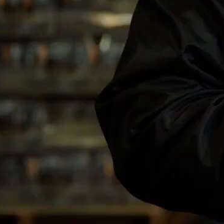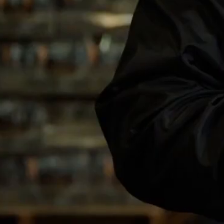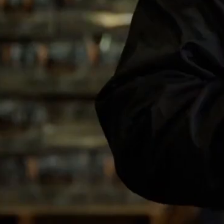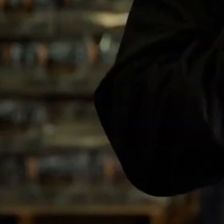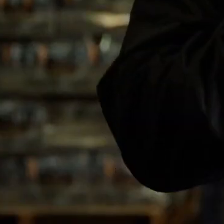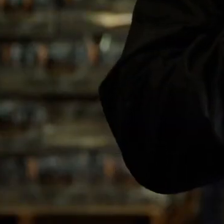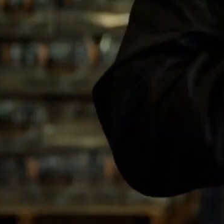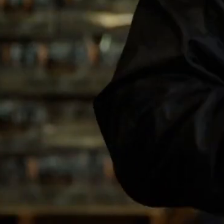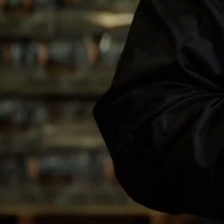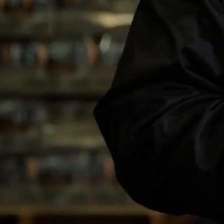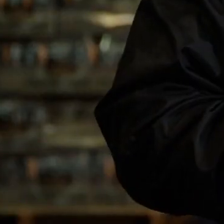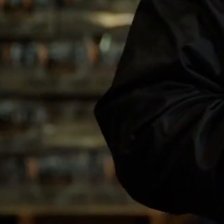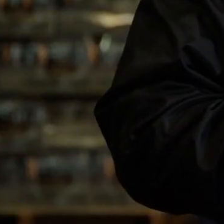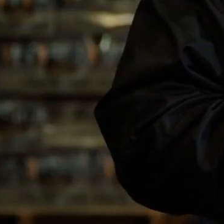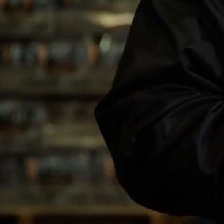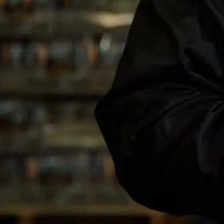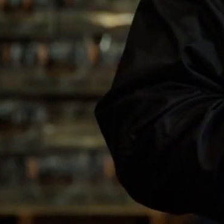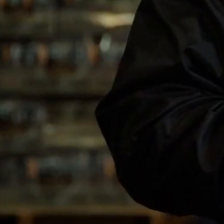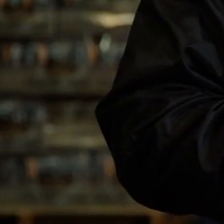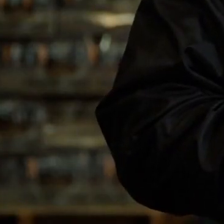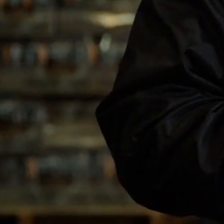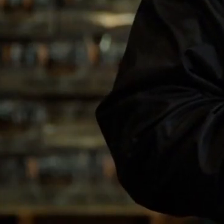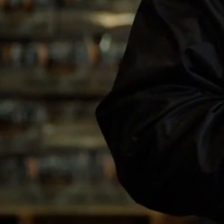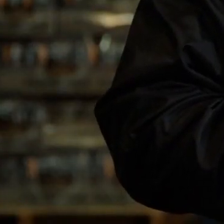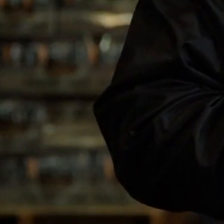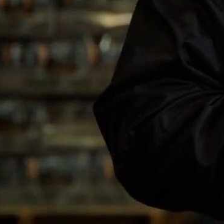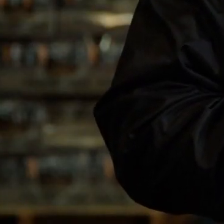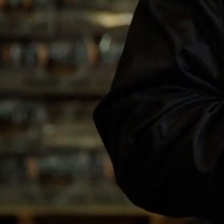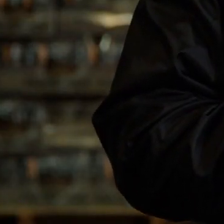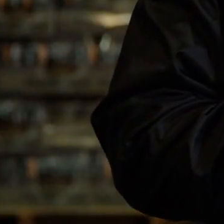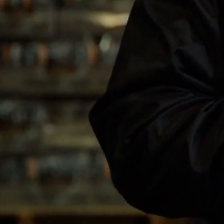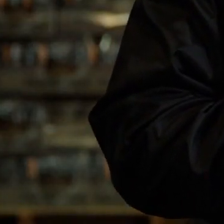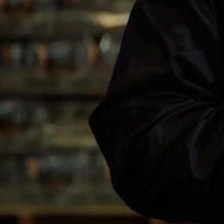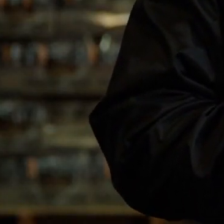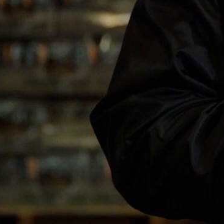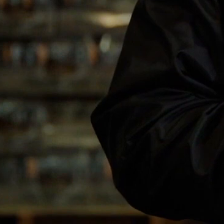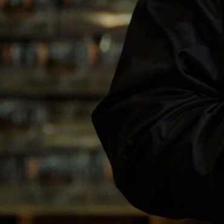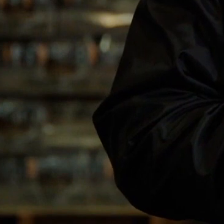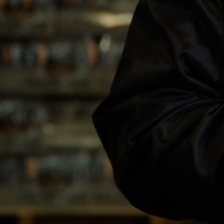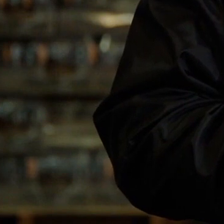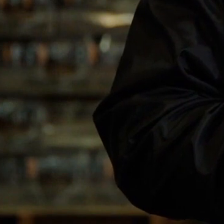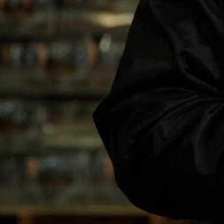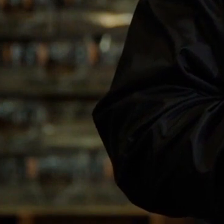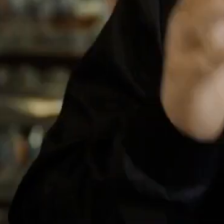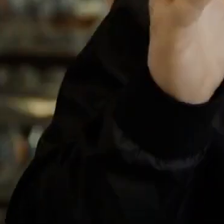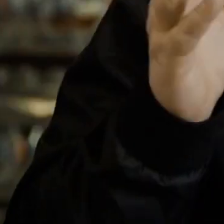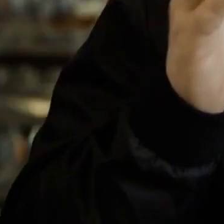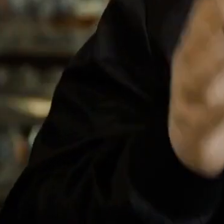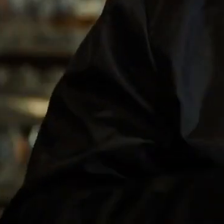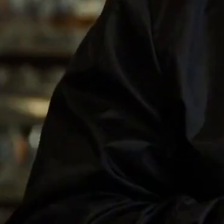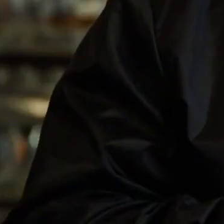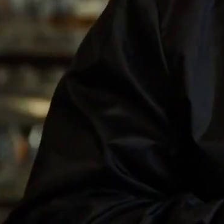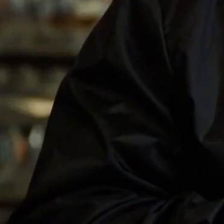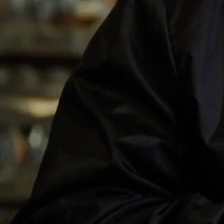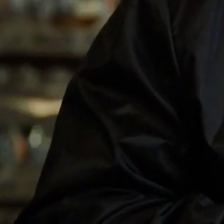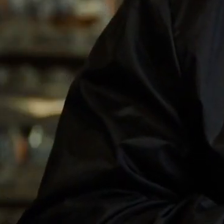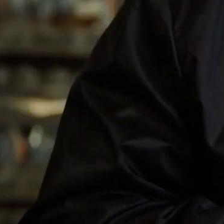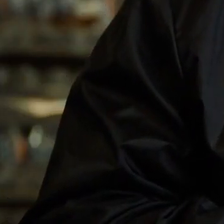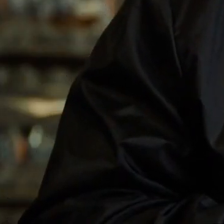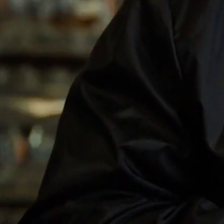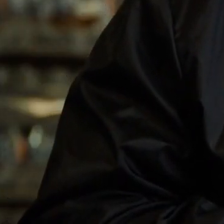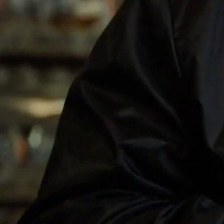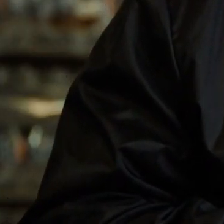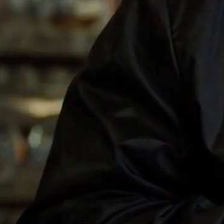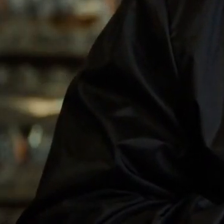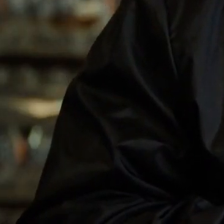COVID-19. I'm pleased to report that we have now surpassed our goal of providing 10 million meals. I want to say thank you to everyone who